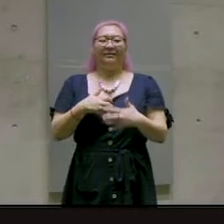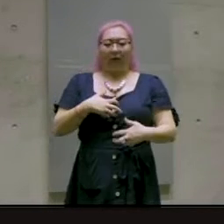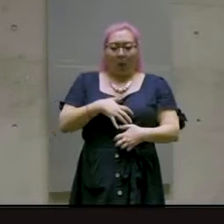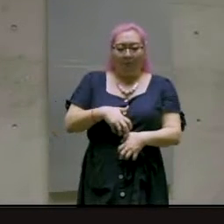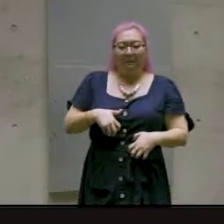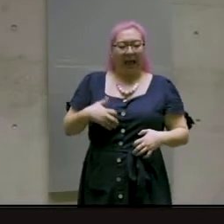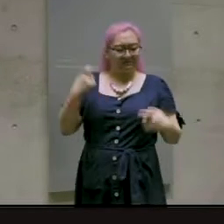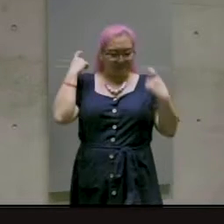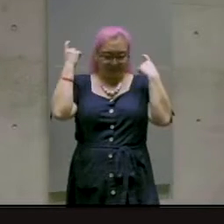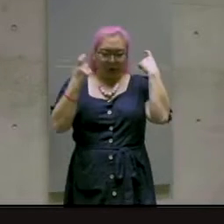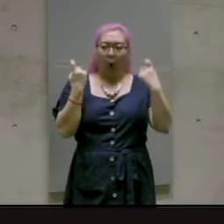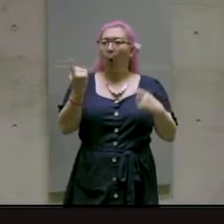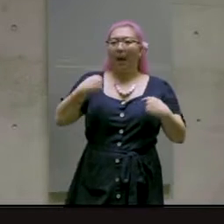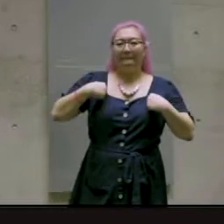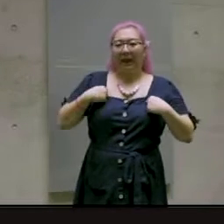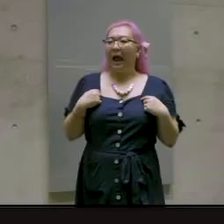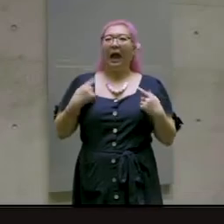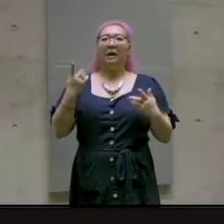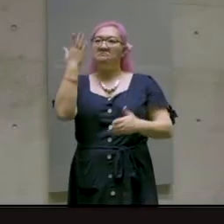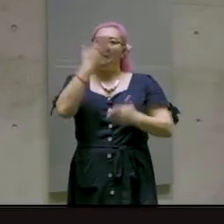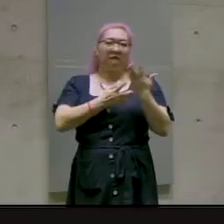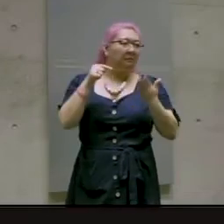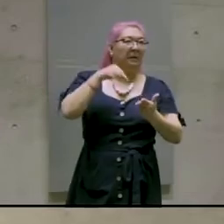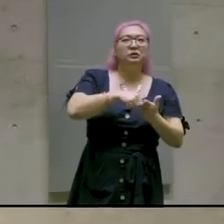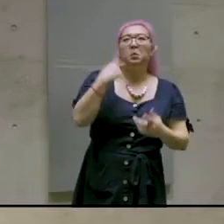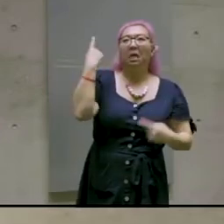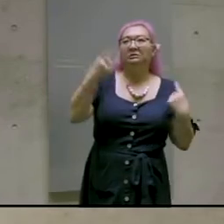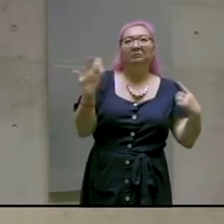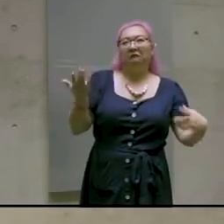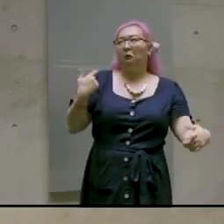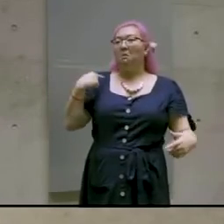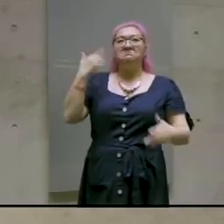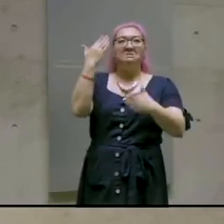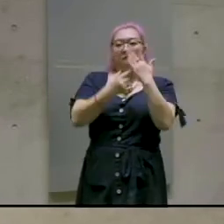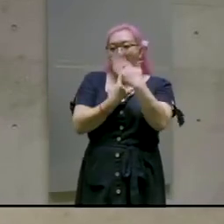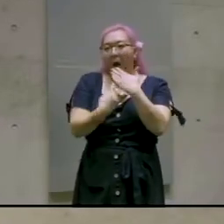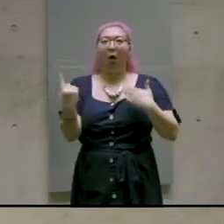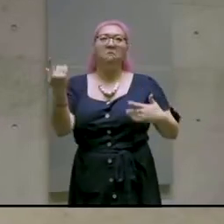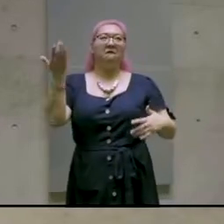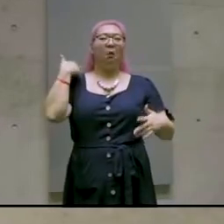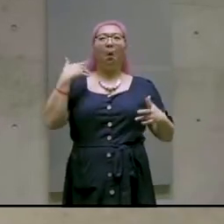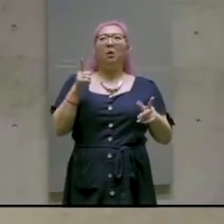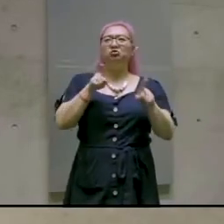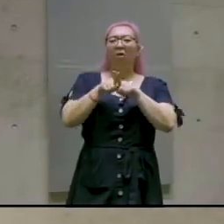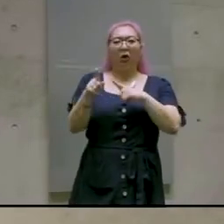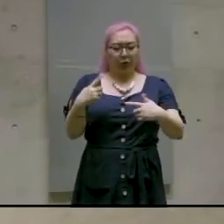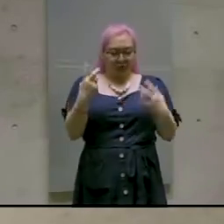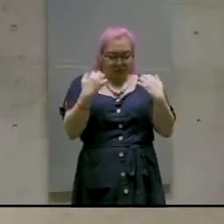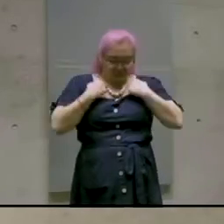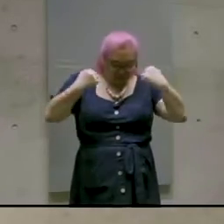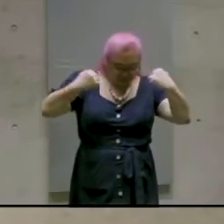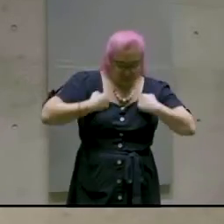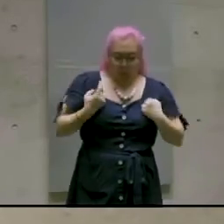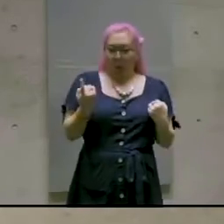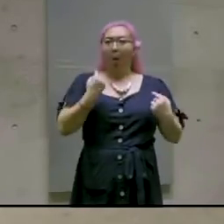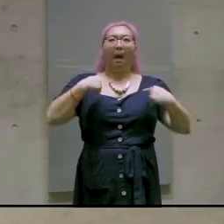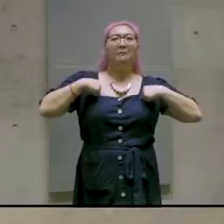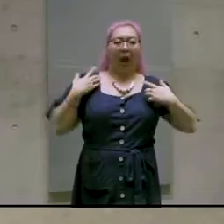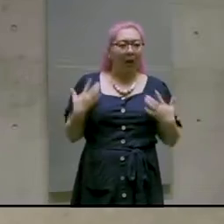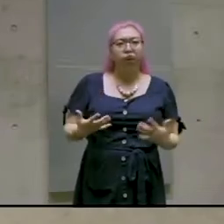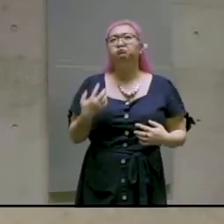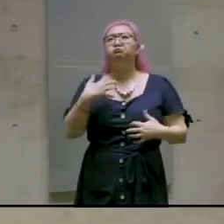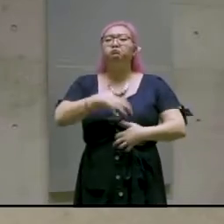right. He's never been in London before, he's never been on his own before, so he's establishing his own identity, and neither of his potential narrative